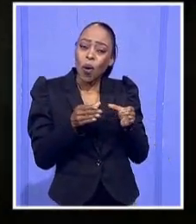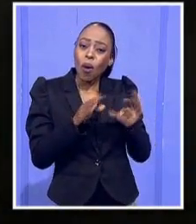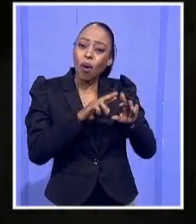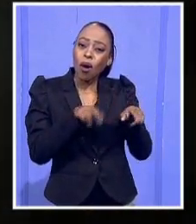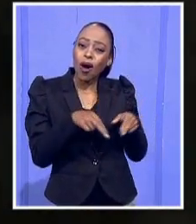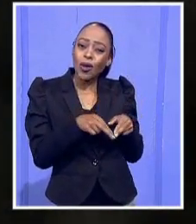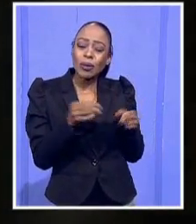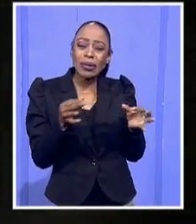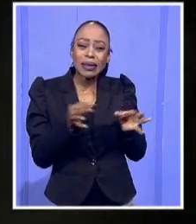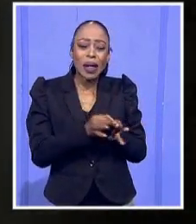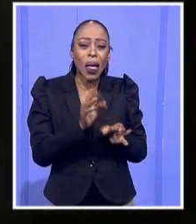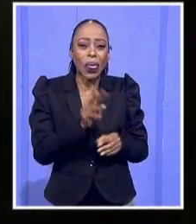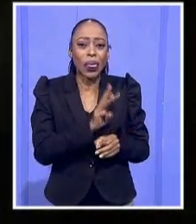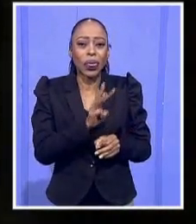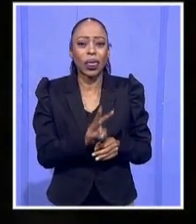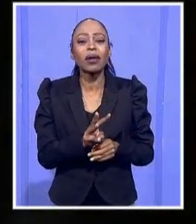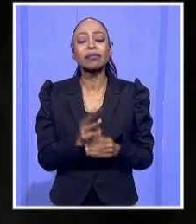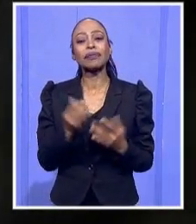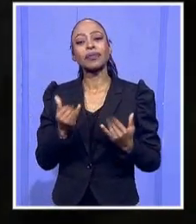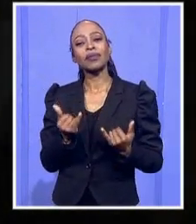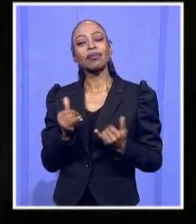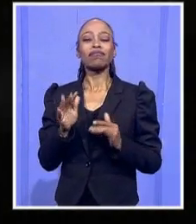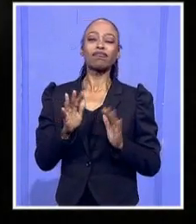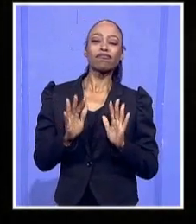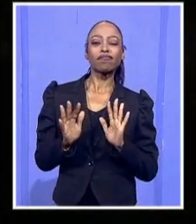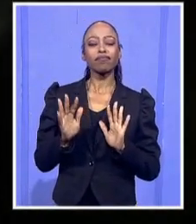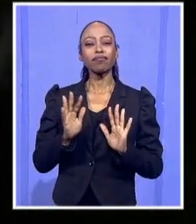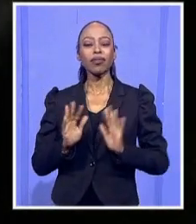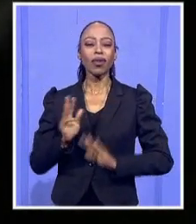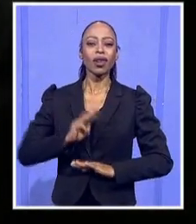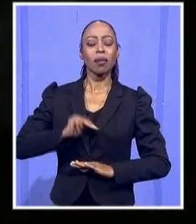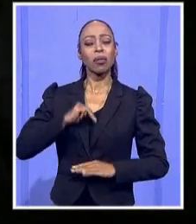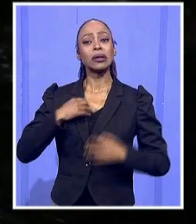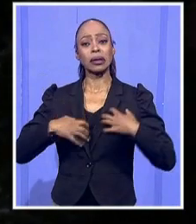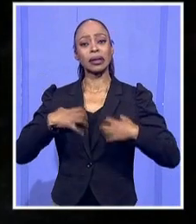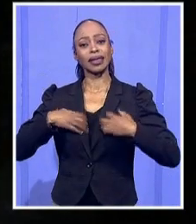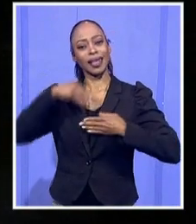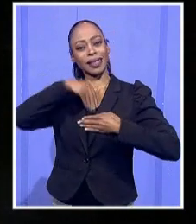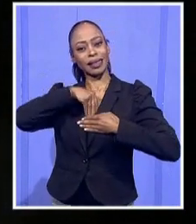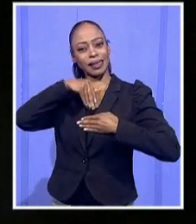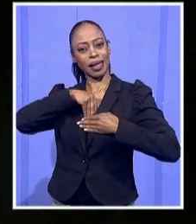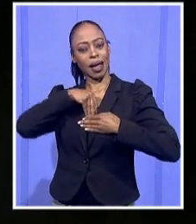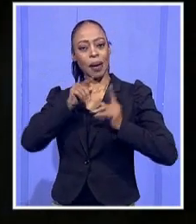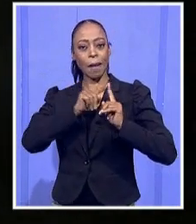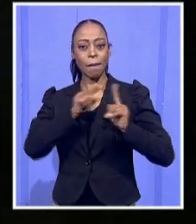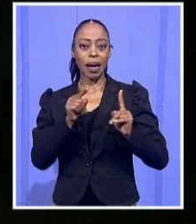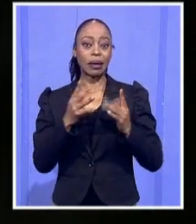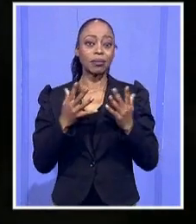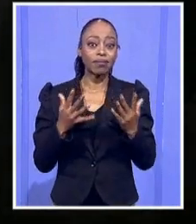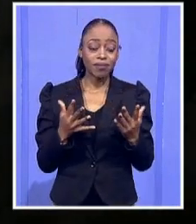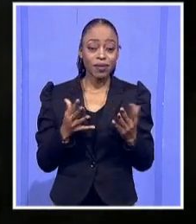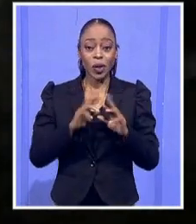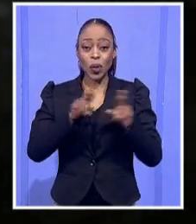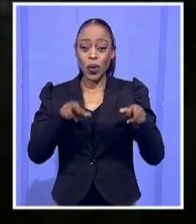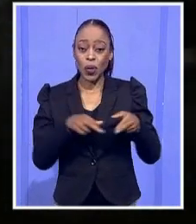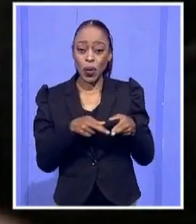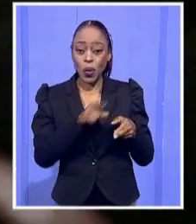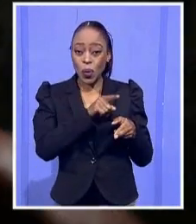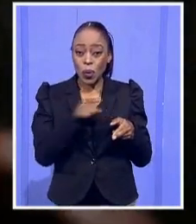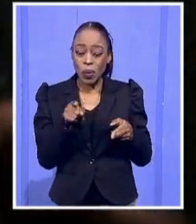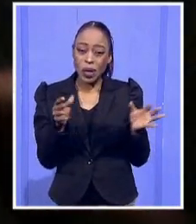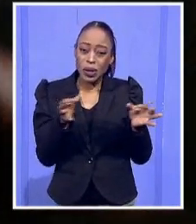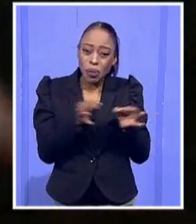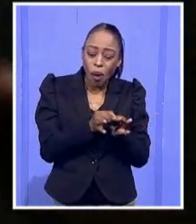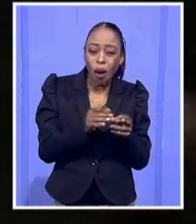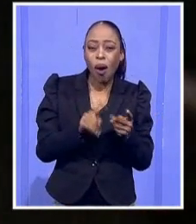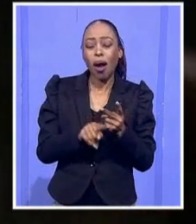to cast his ballot. Now, his mood, I guess he's excited inside, but with a room that is so full of people shouting and